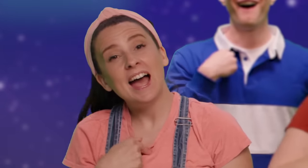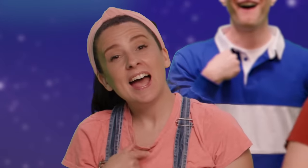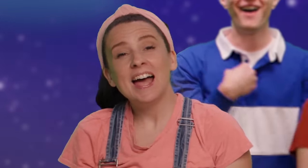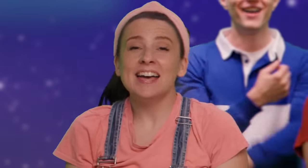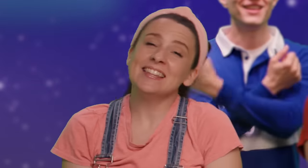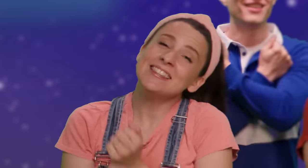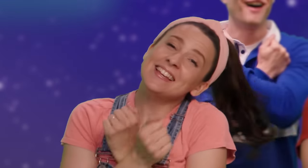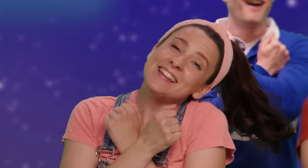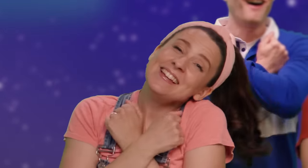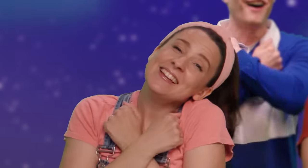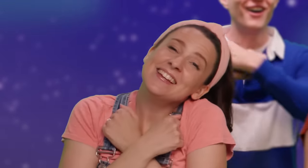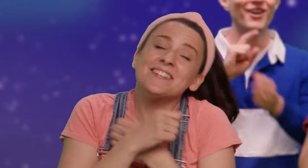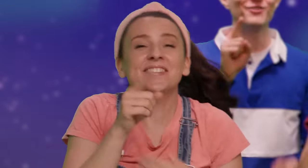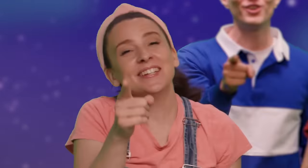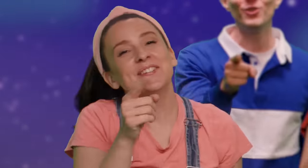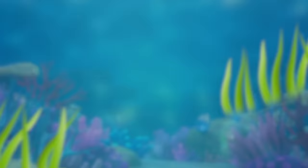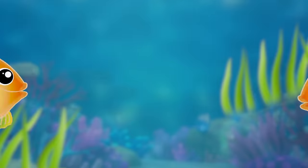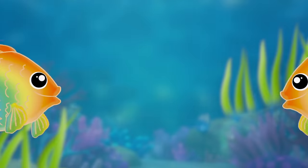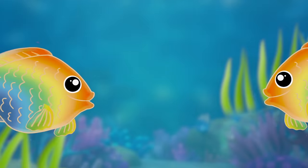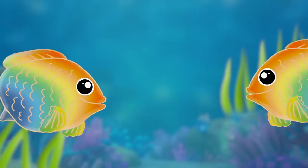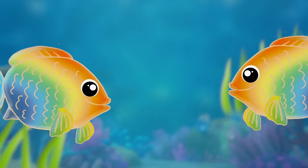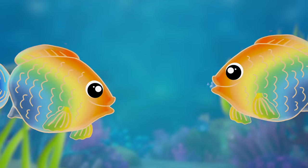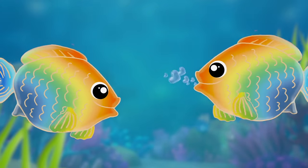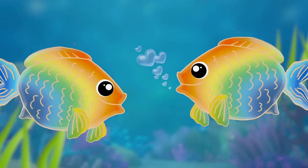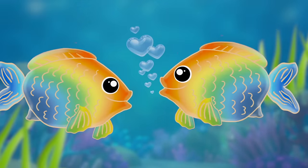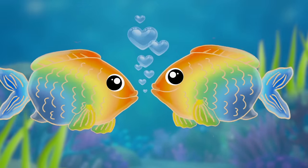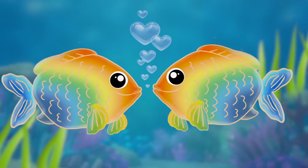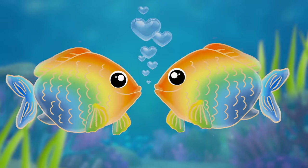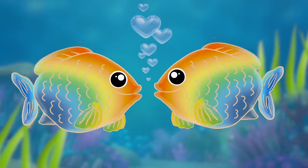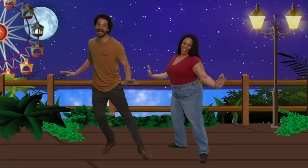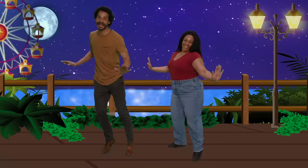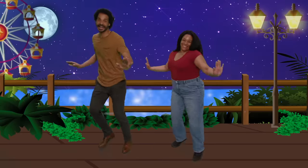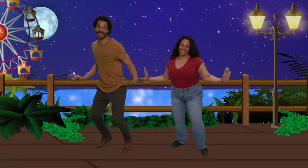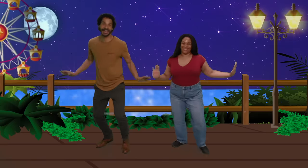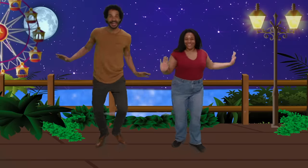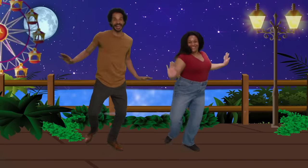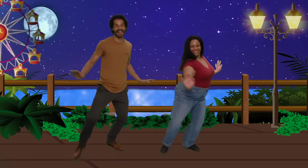skinnamarink-a-doo, I love you.